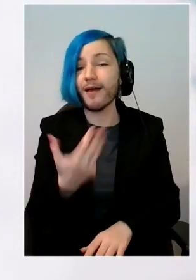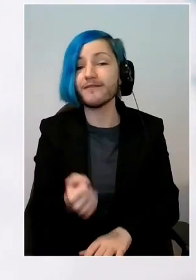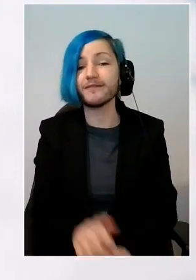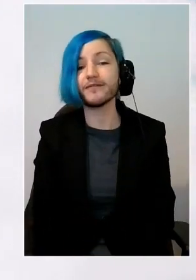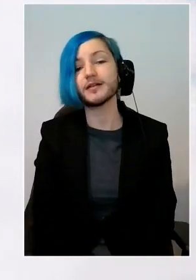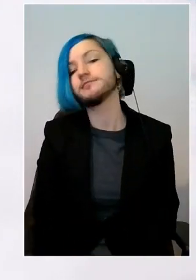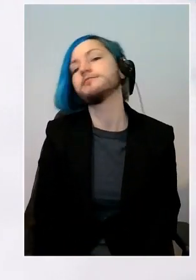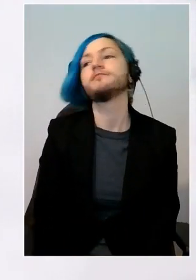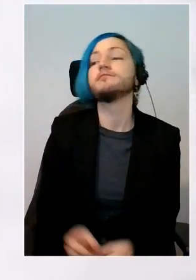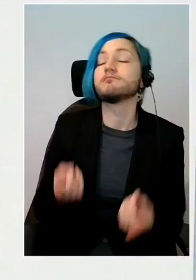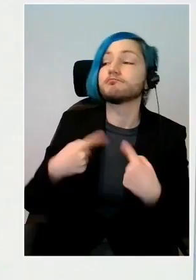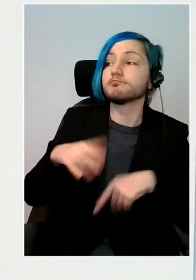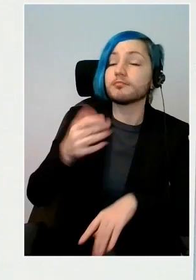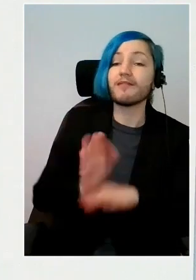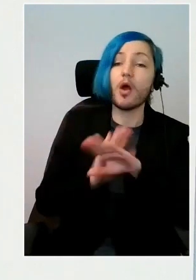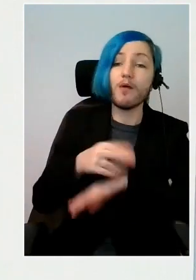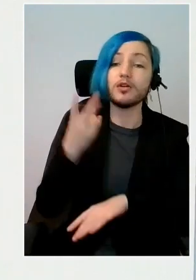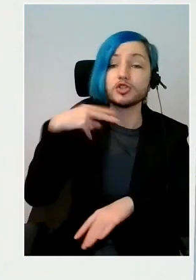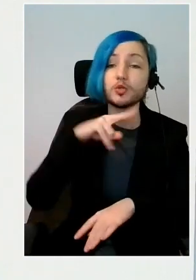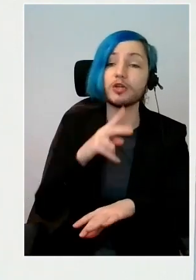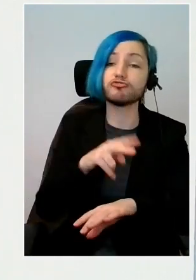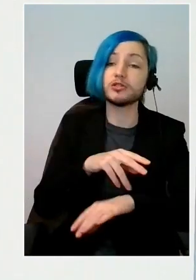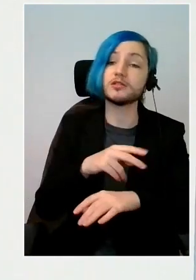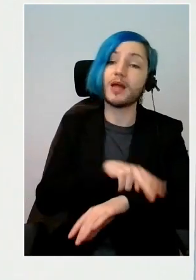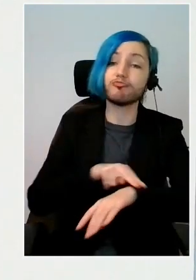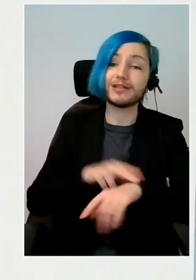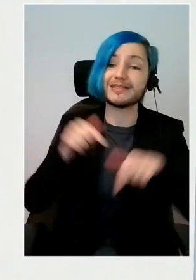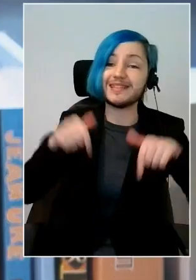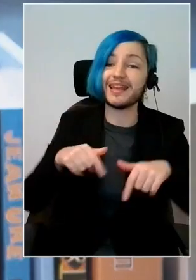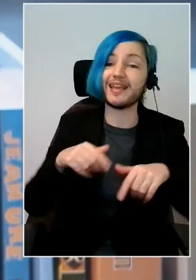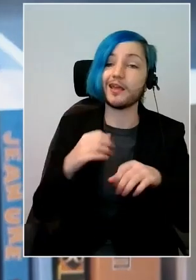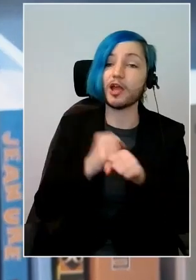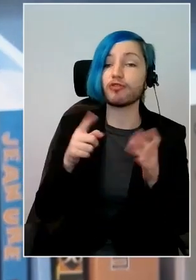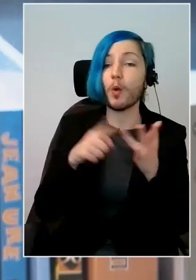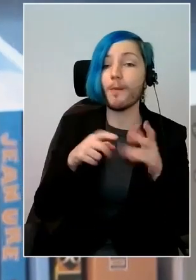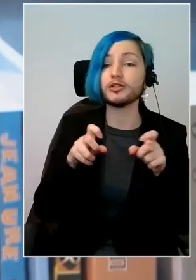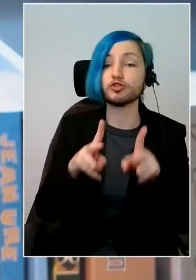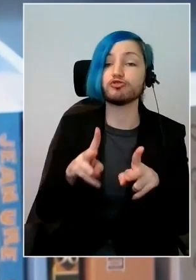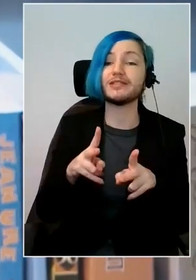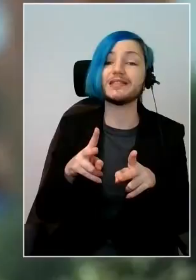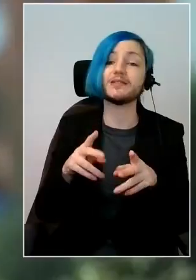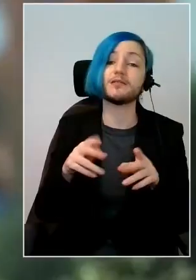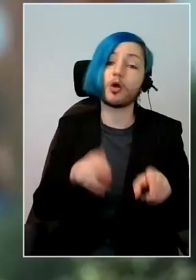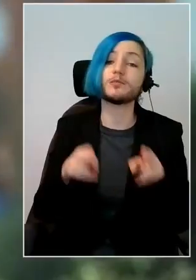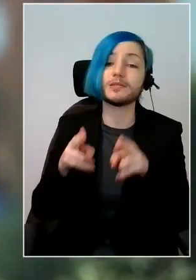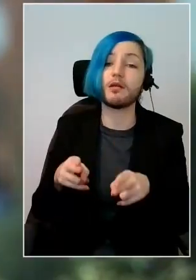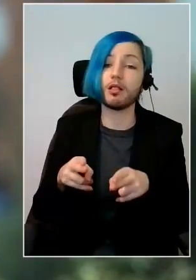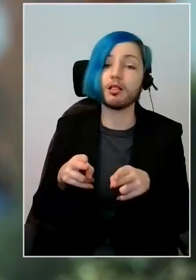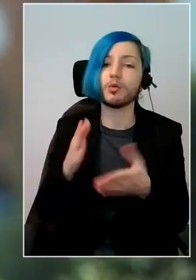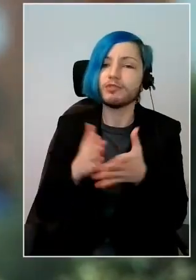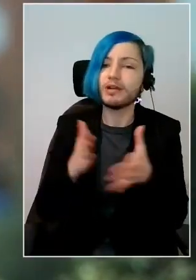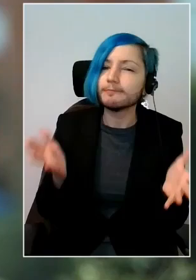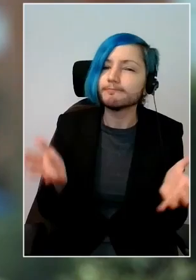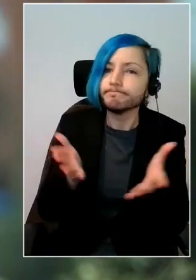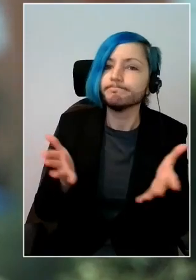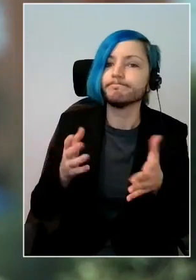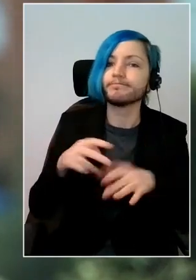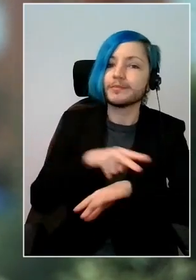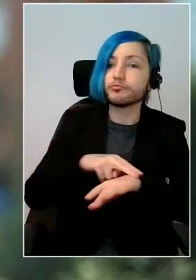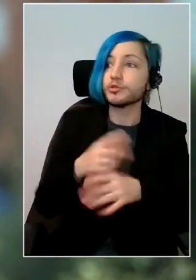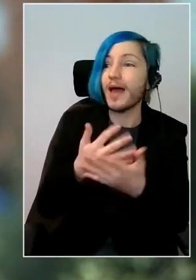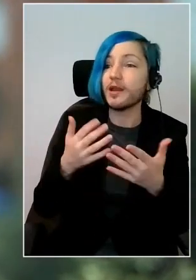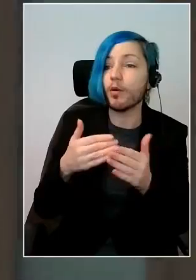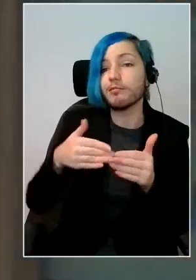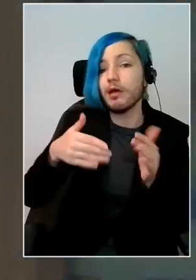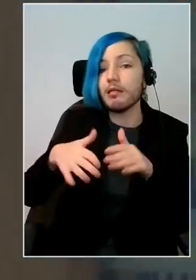We have over 200 apprentices currently at Great Ormond Street Hospital. We're really promoting our apprenticeships to entice people that are leaving college, not